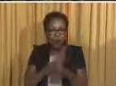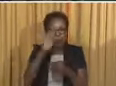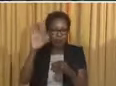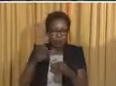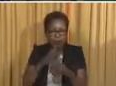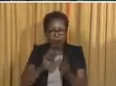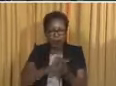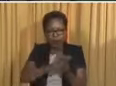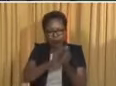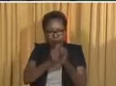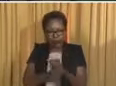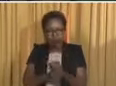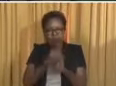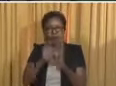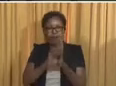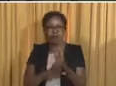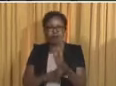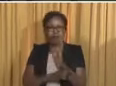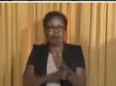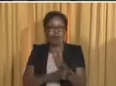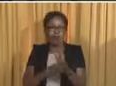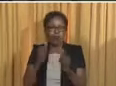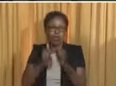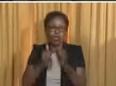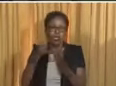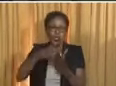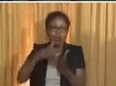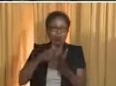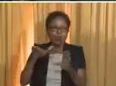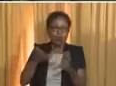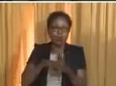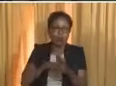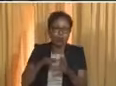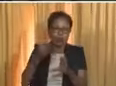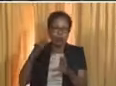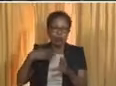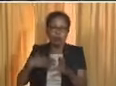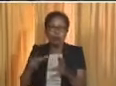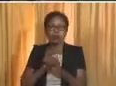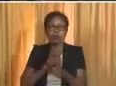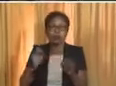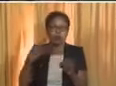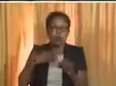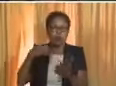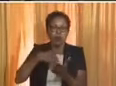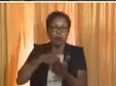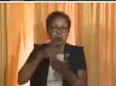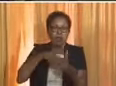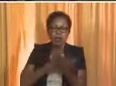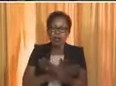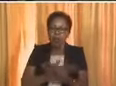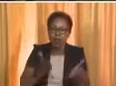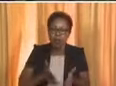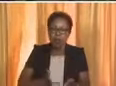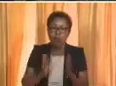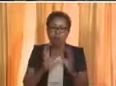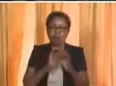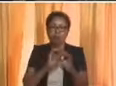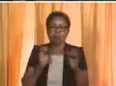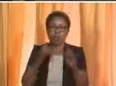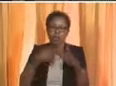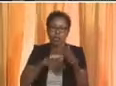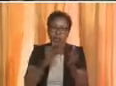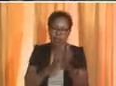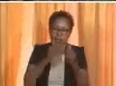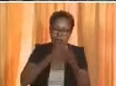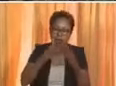in a manner that excluded participatory democracy. The people were not involved in any way. By 1992,